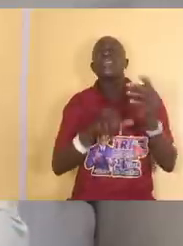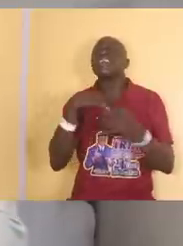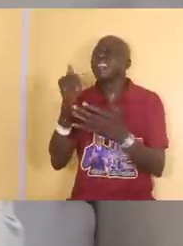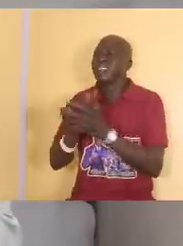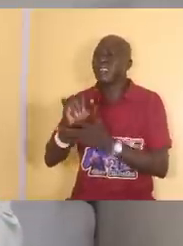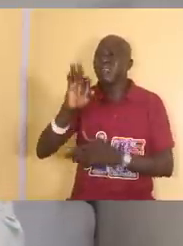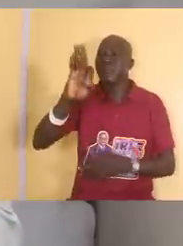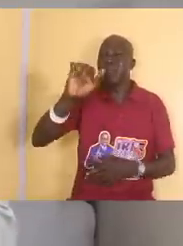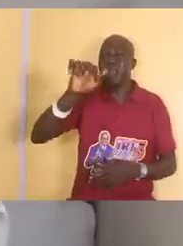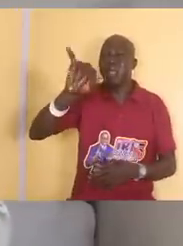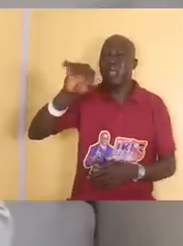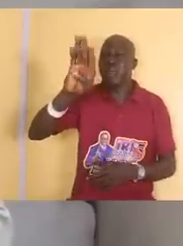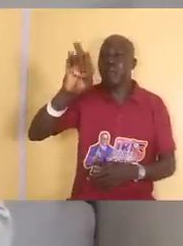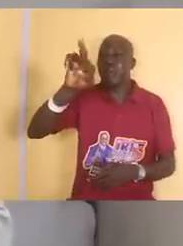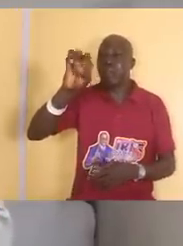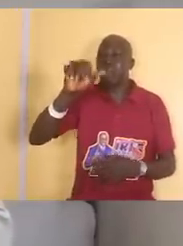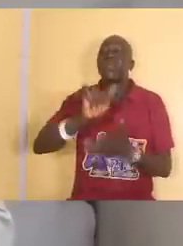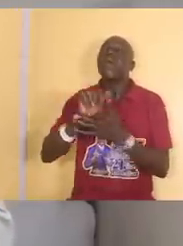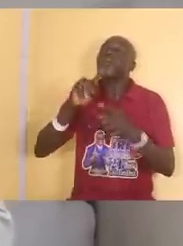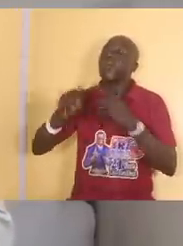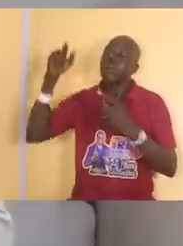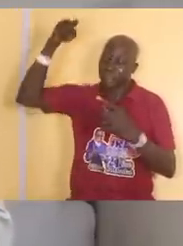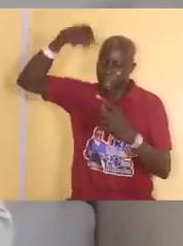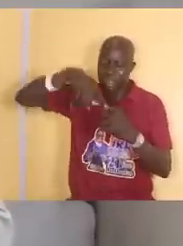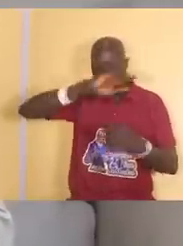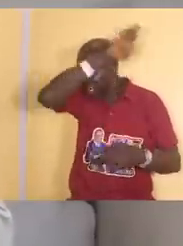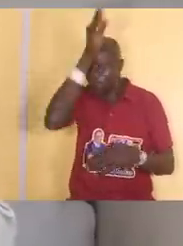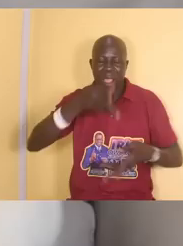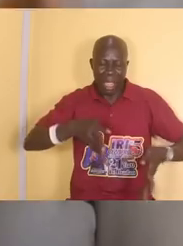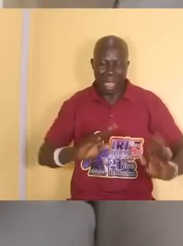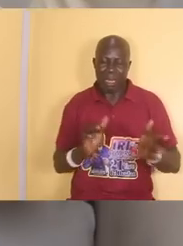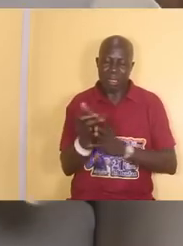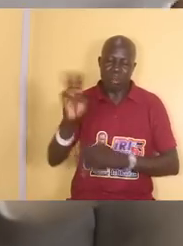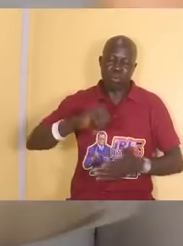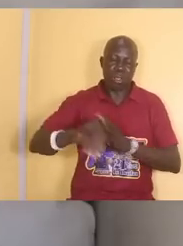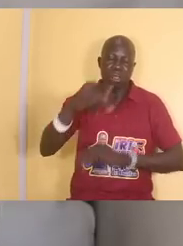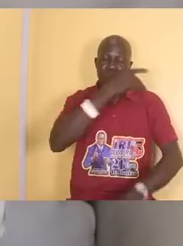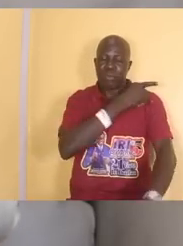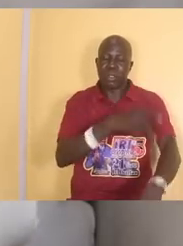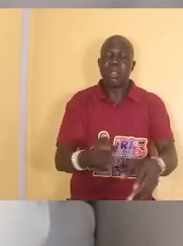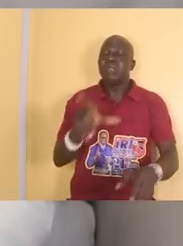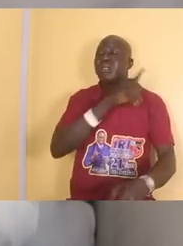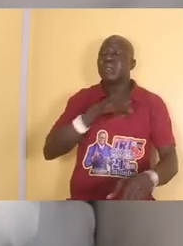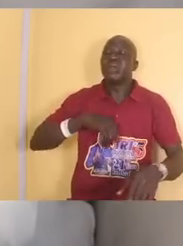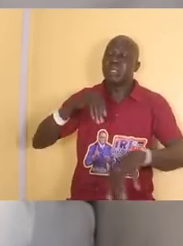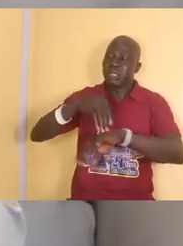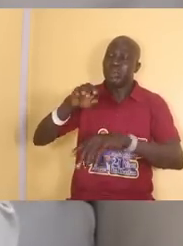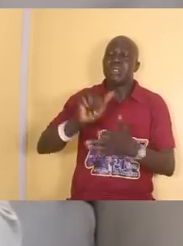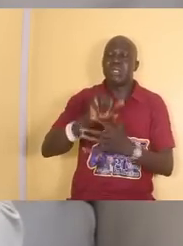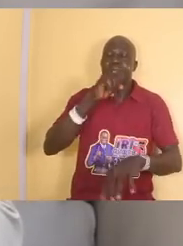they can say Jew, but still, they won't allow them to conceive. They don't send me to